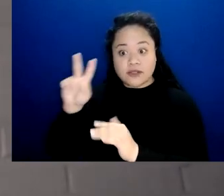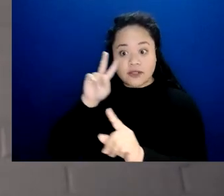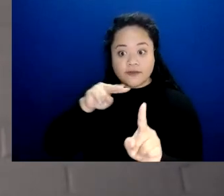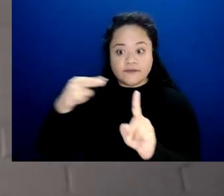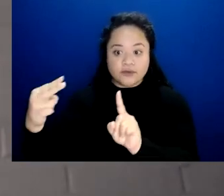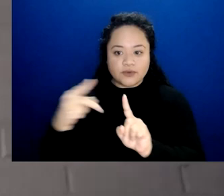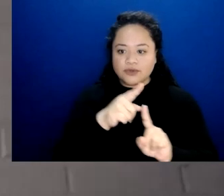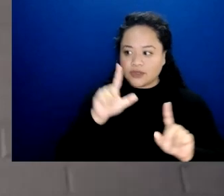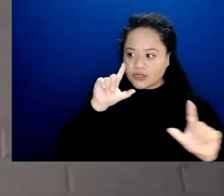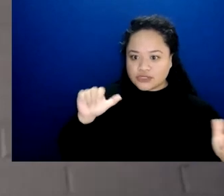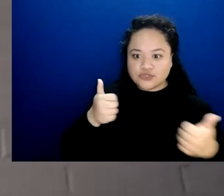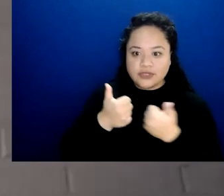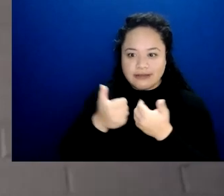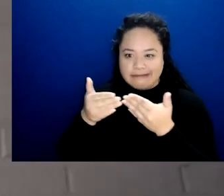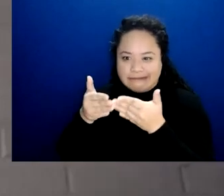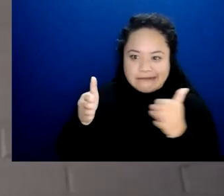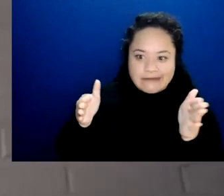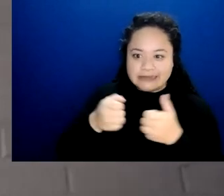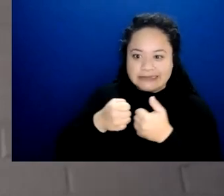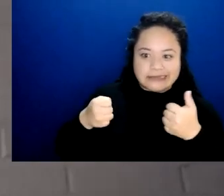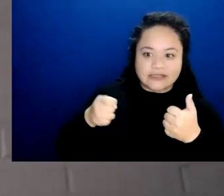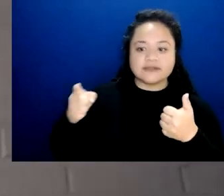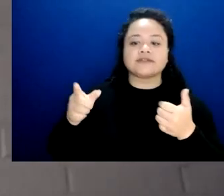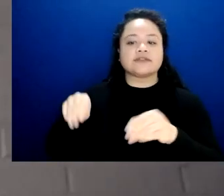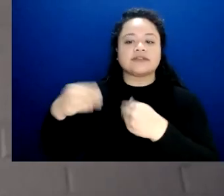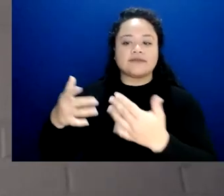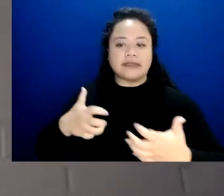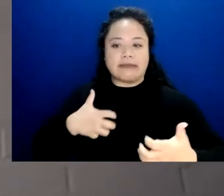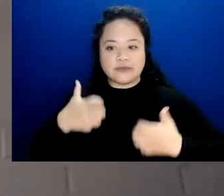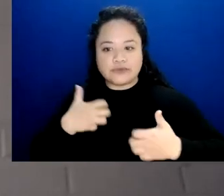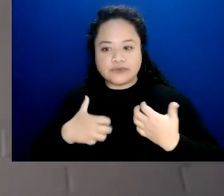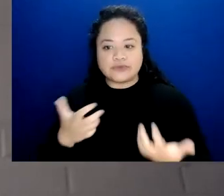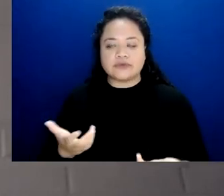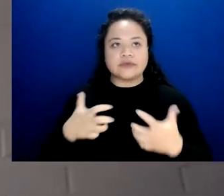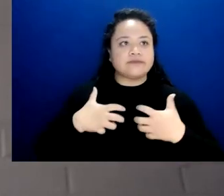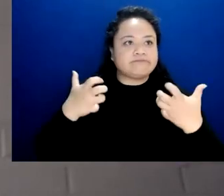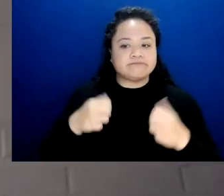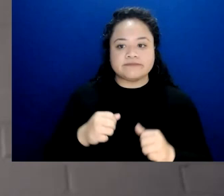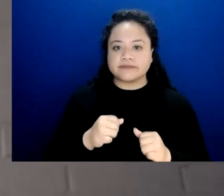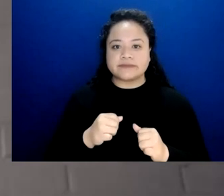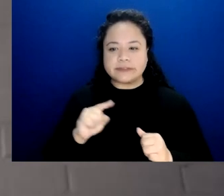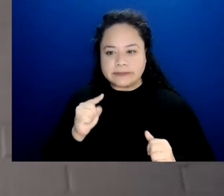creates anger, it creates bitterness, it creates a needing to feel like